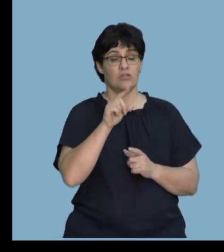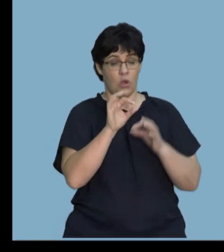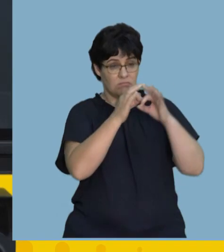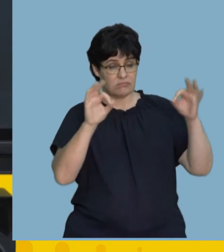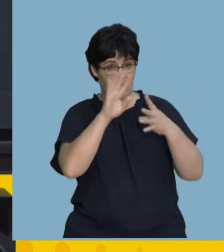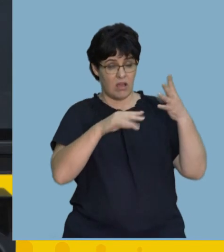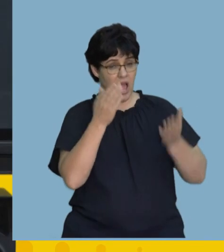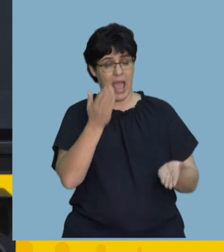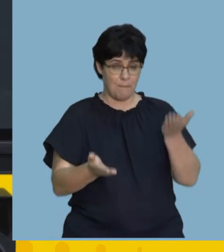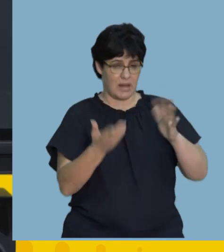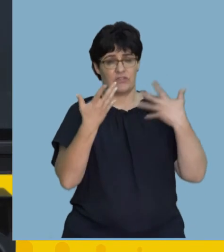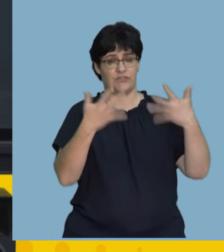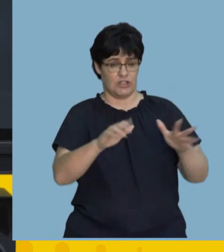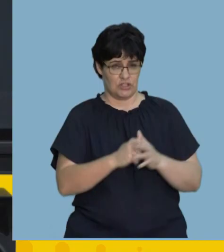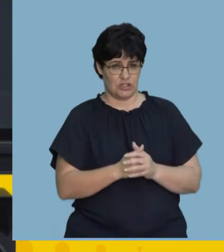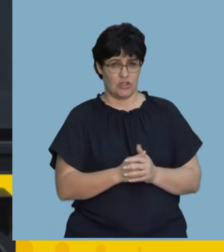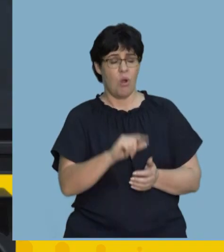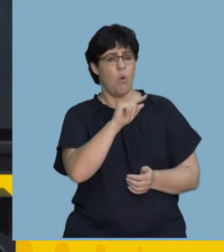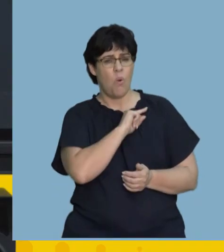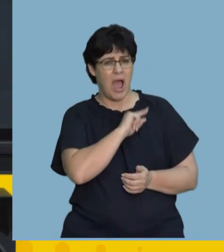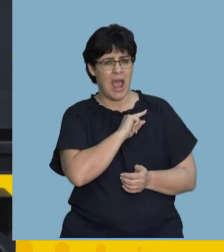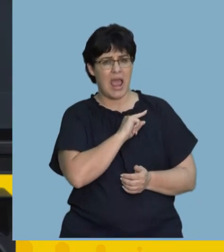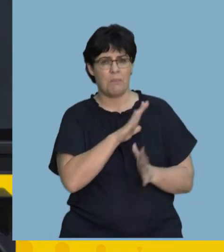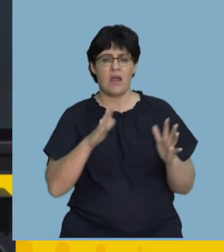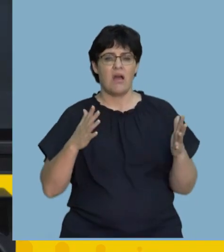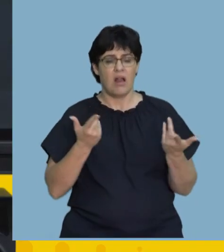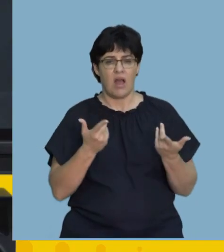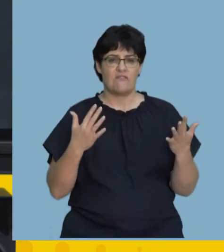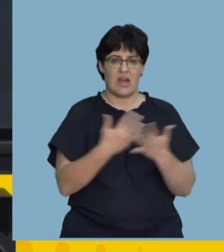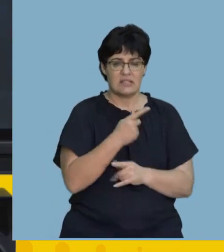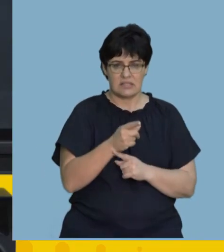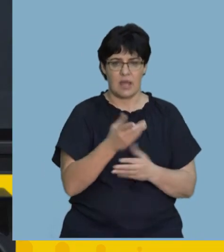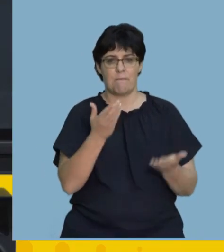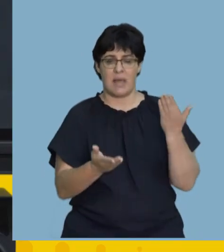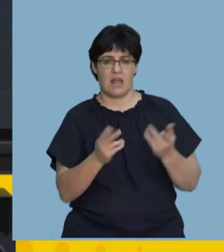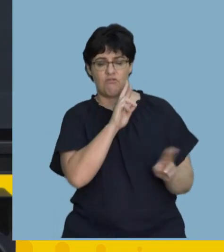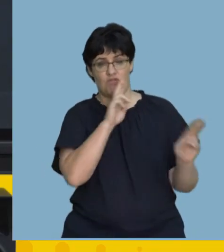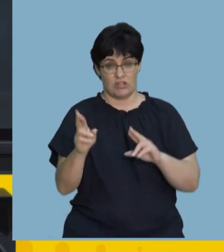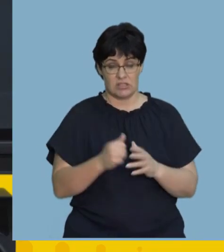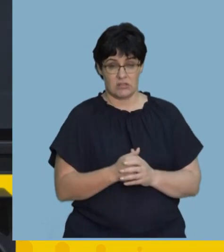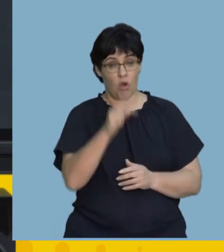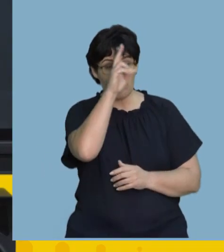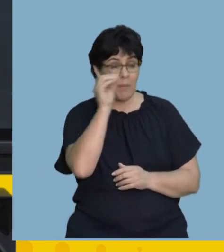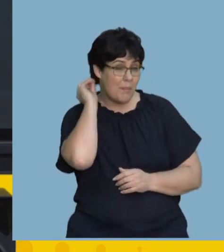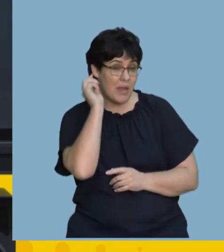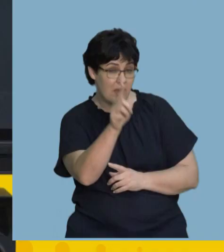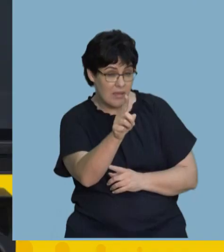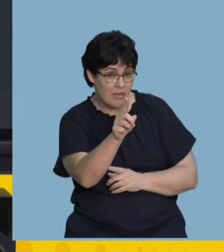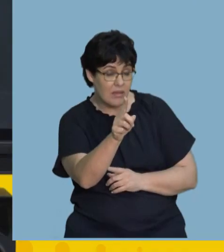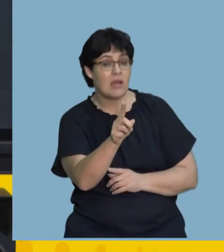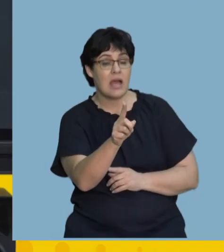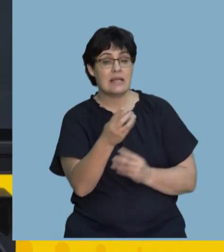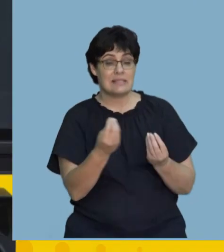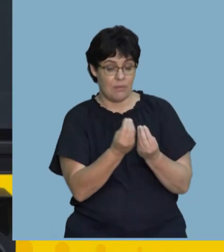balancing of equation is there's so much fuss about the balanced equation of reaction? Remember, if